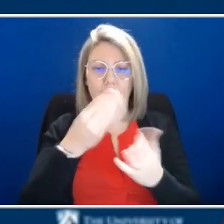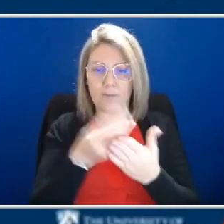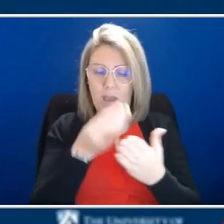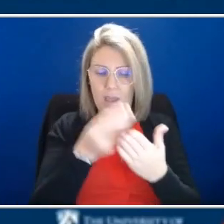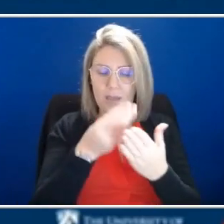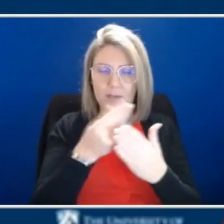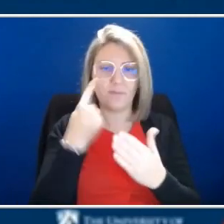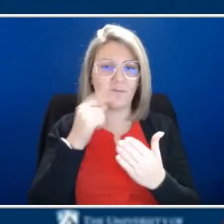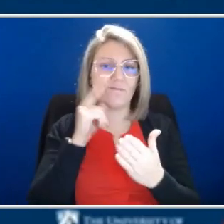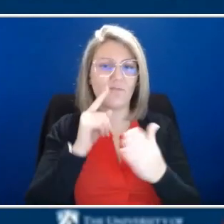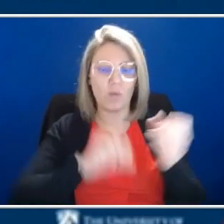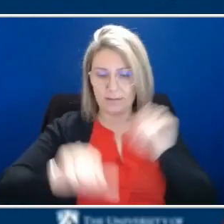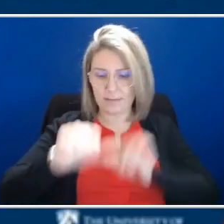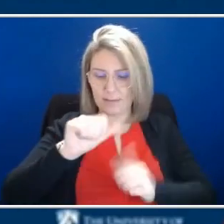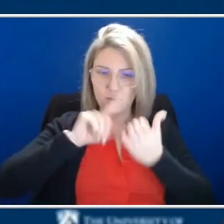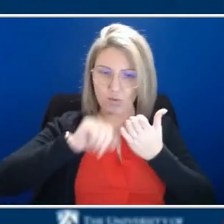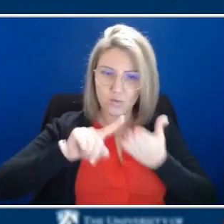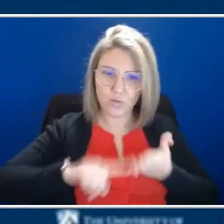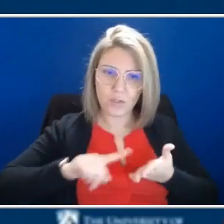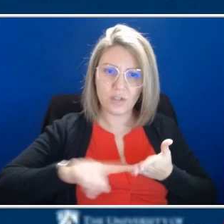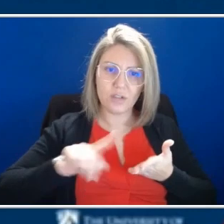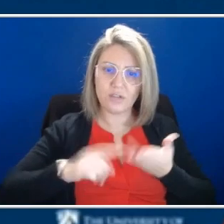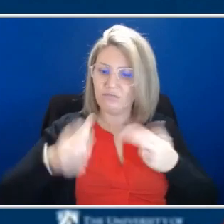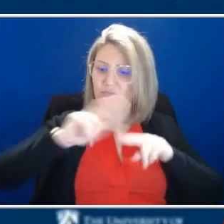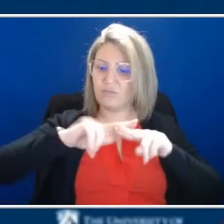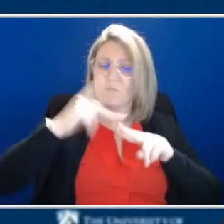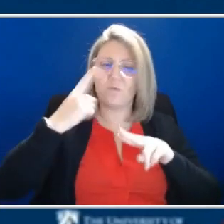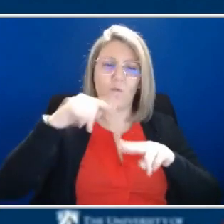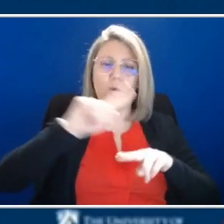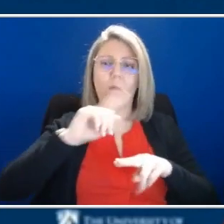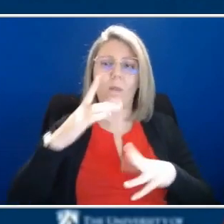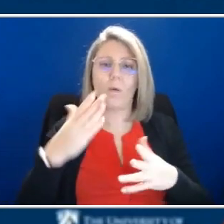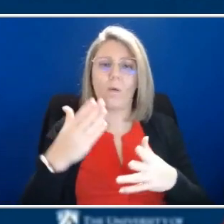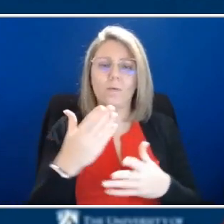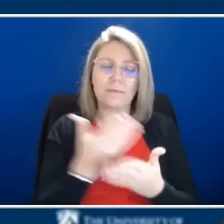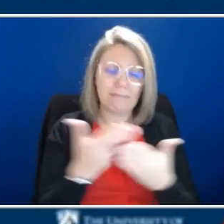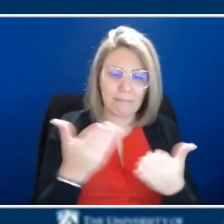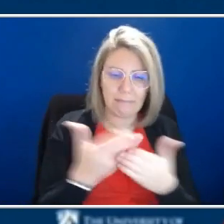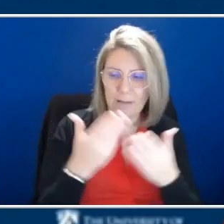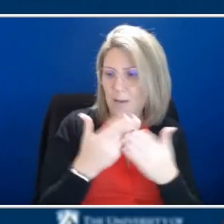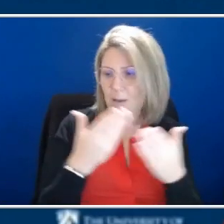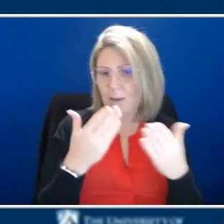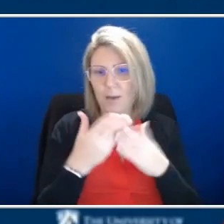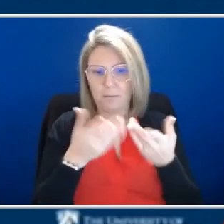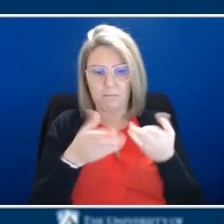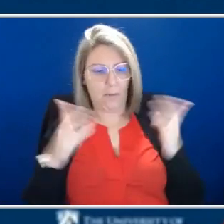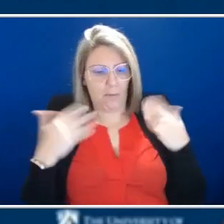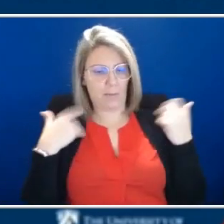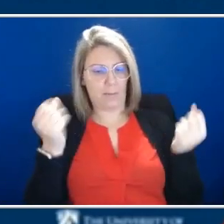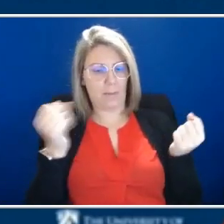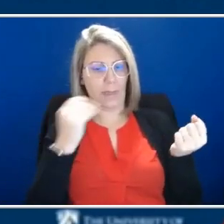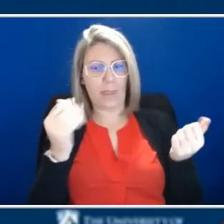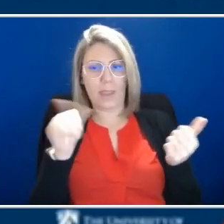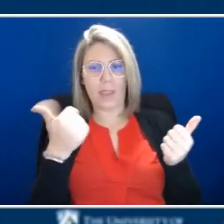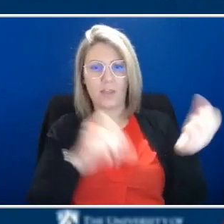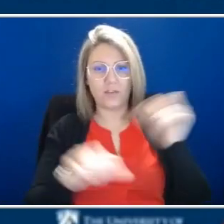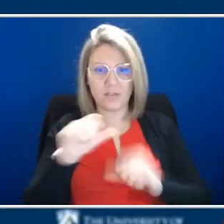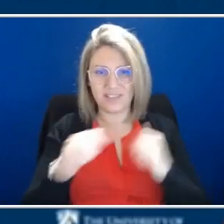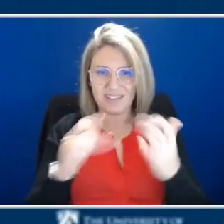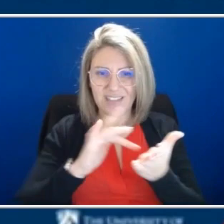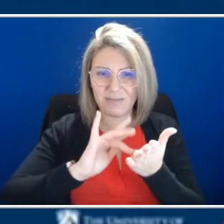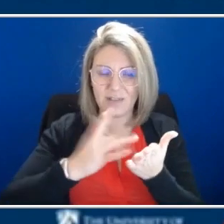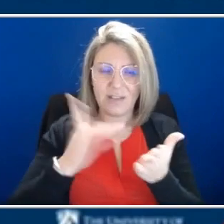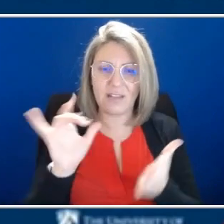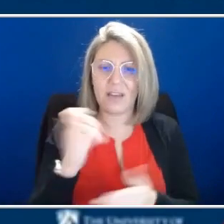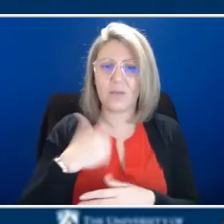and research, increase funds for those infrastructures for public health, as well as other science and medicine, just as we had talked